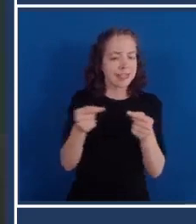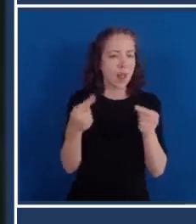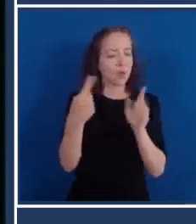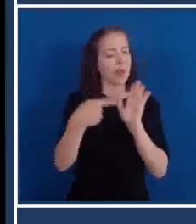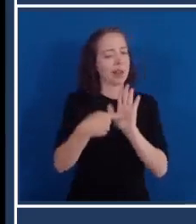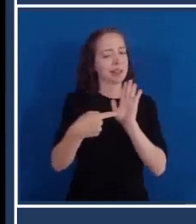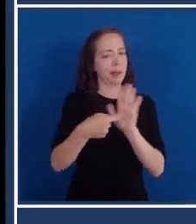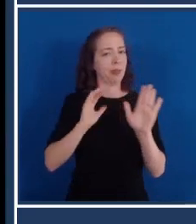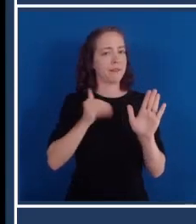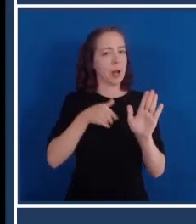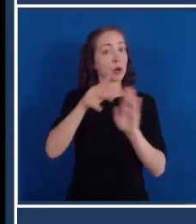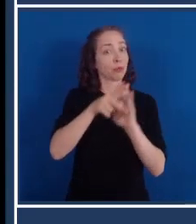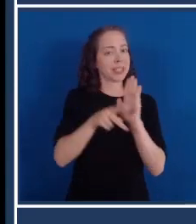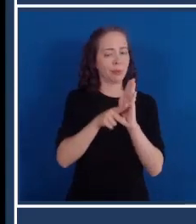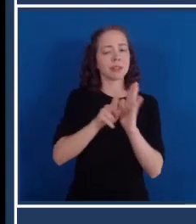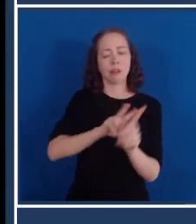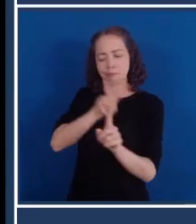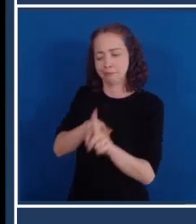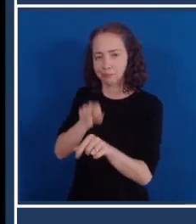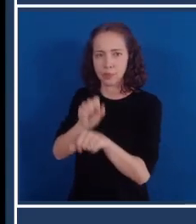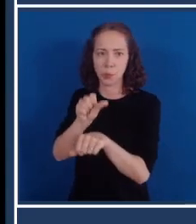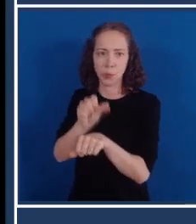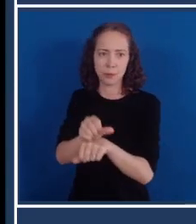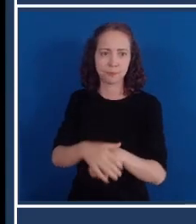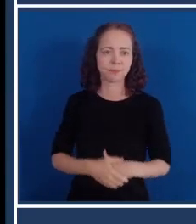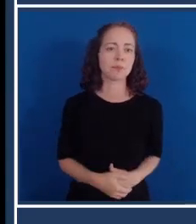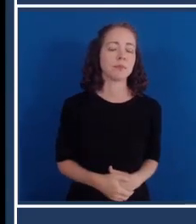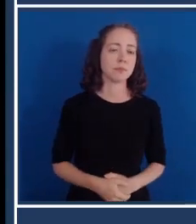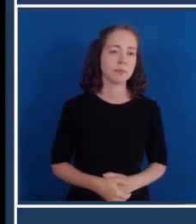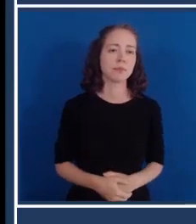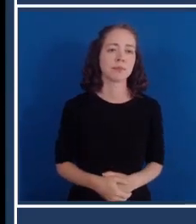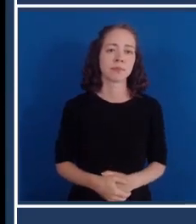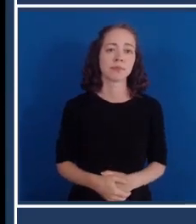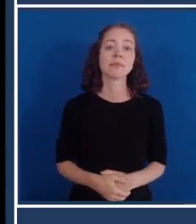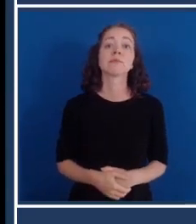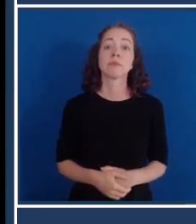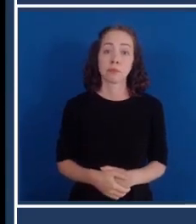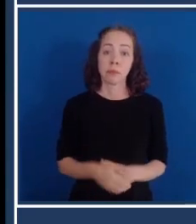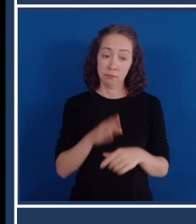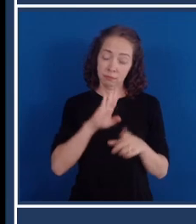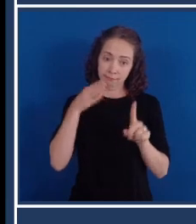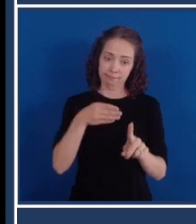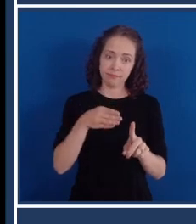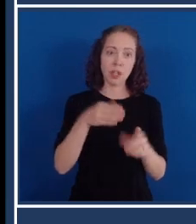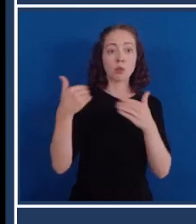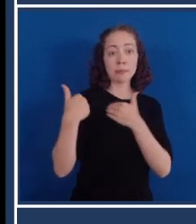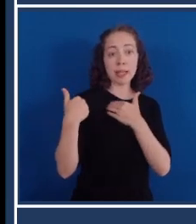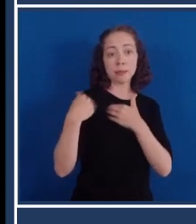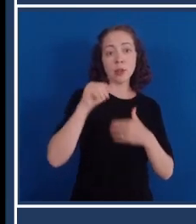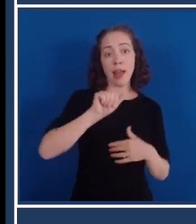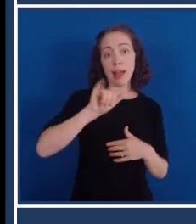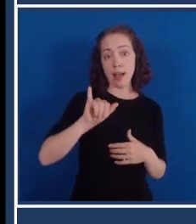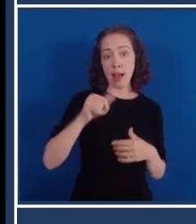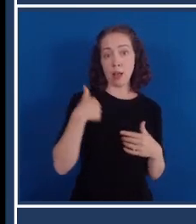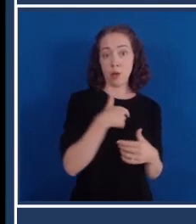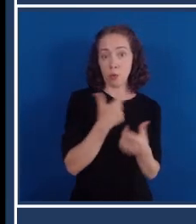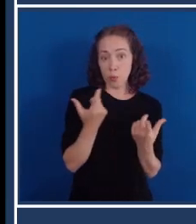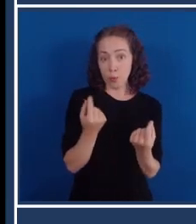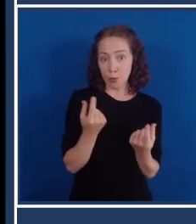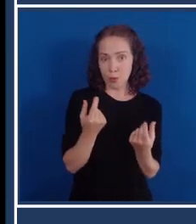Microsoft. So what we're trying to do in the responsible AI space is really to take a leaf out of our playbooks